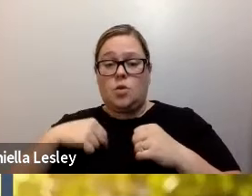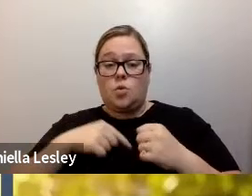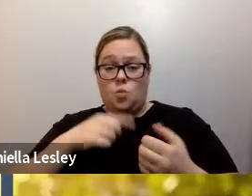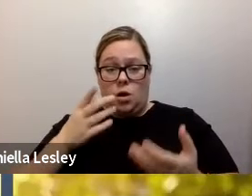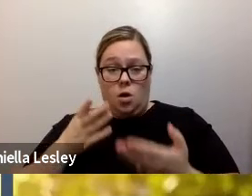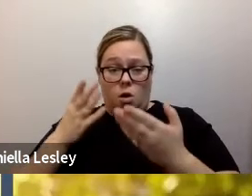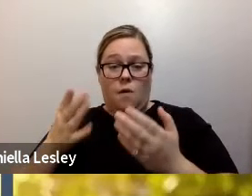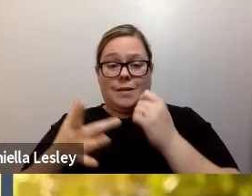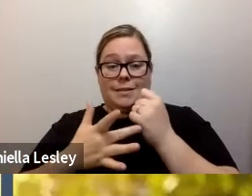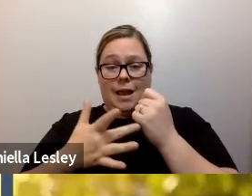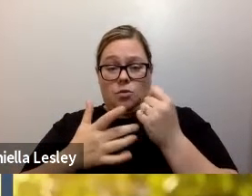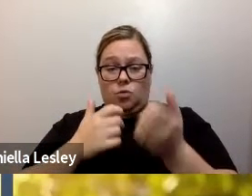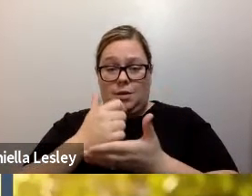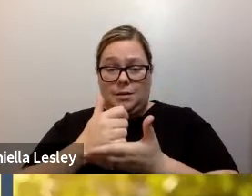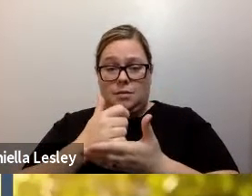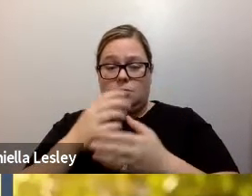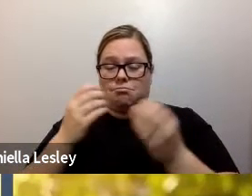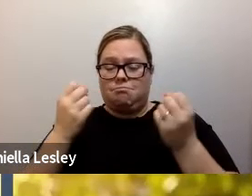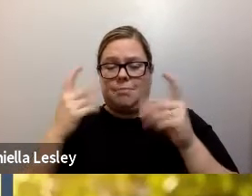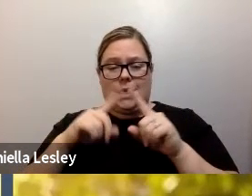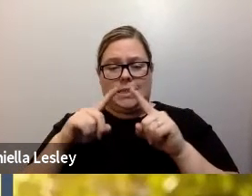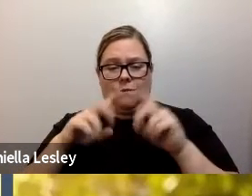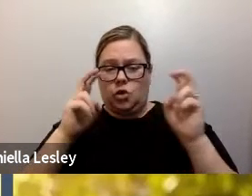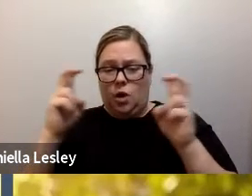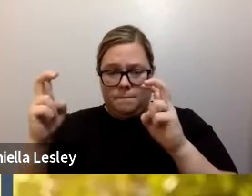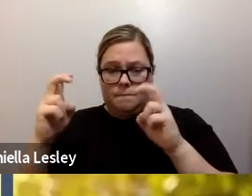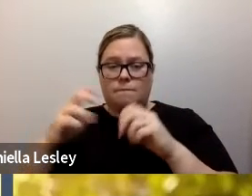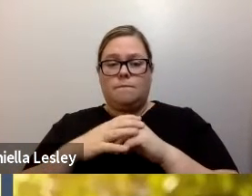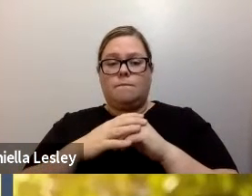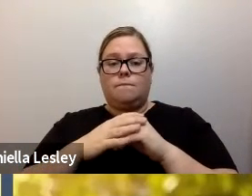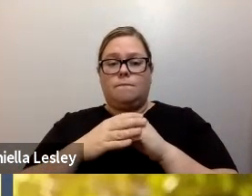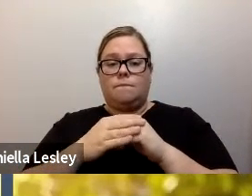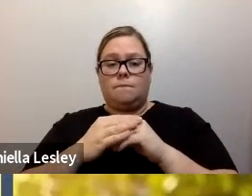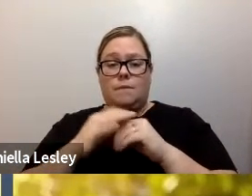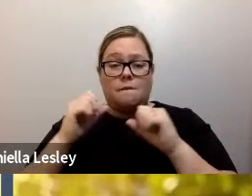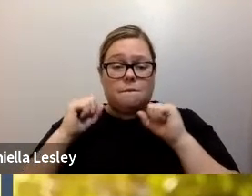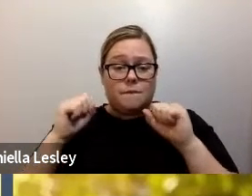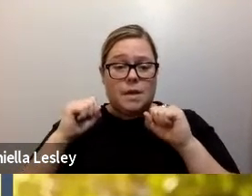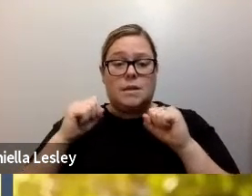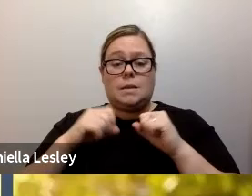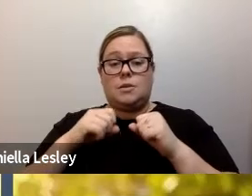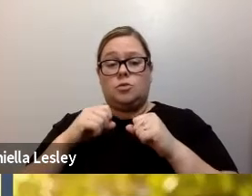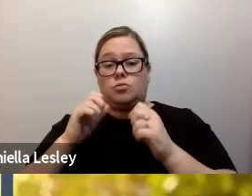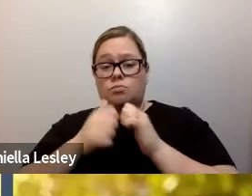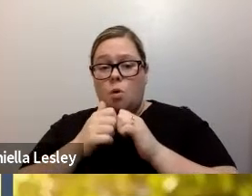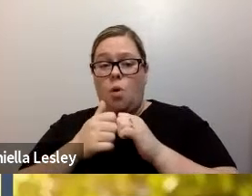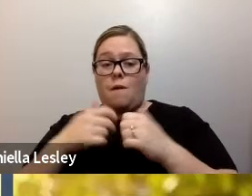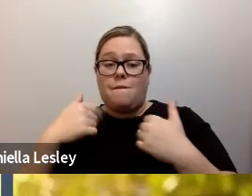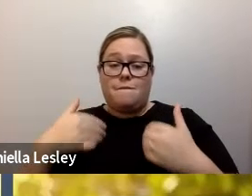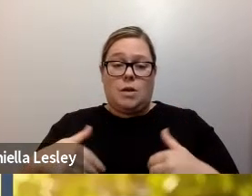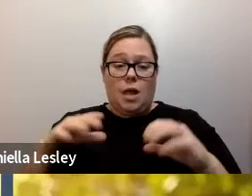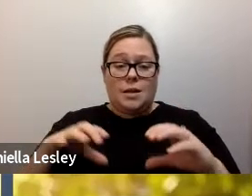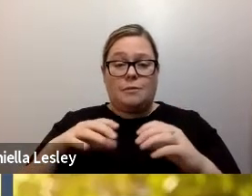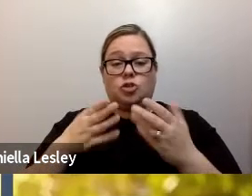offer technical assistance on a wide variety of topics, physical activity, fitness, sports, general health